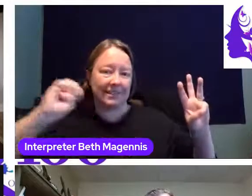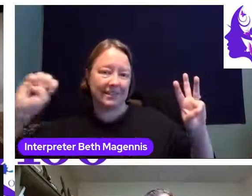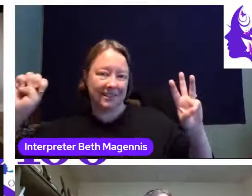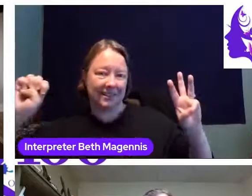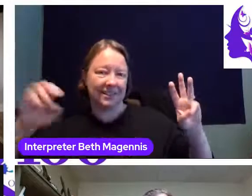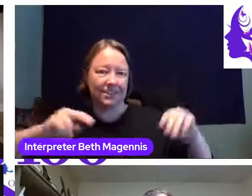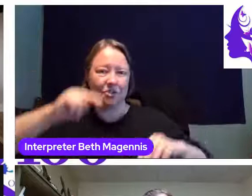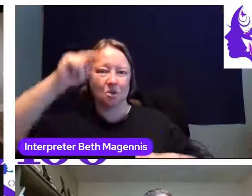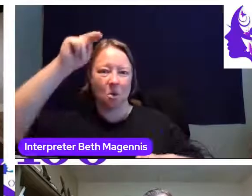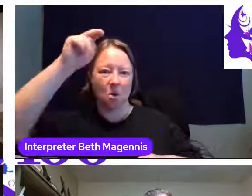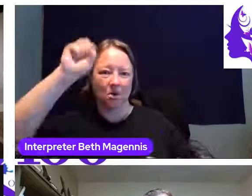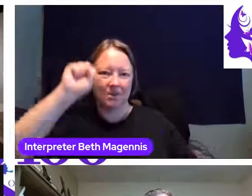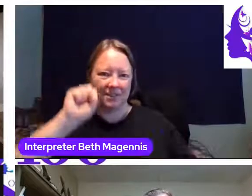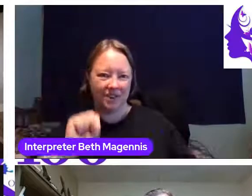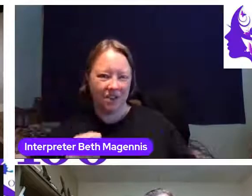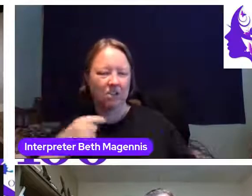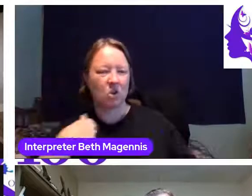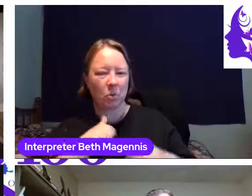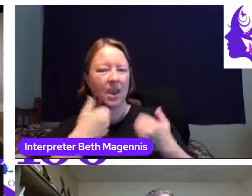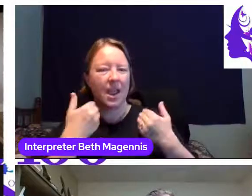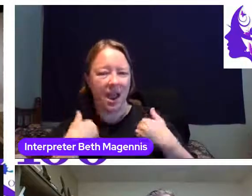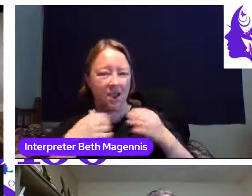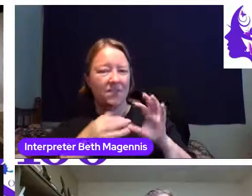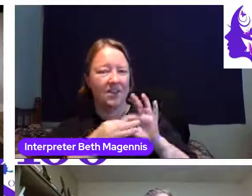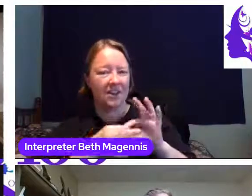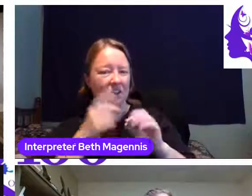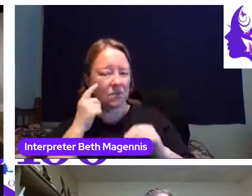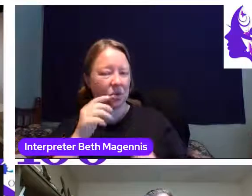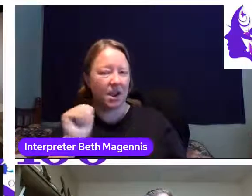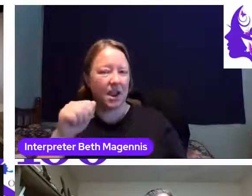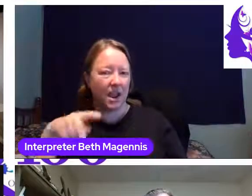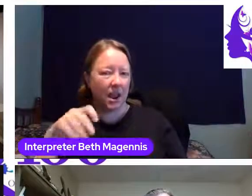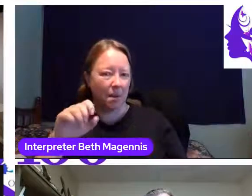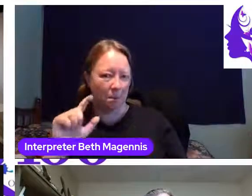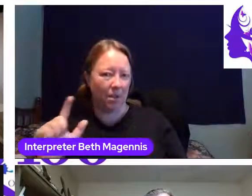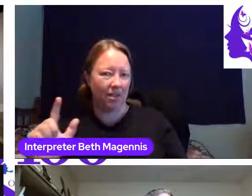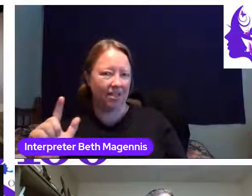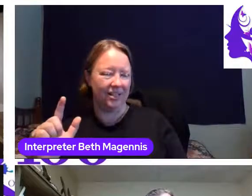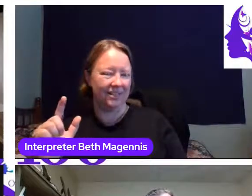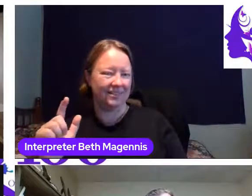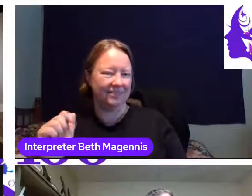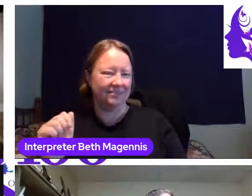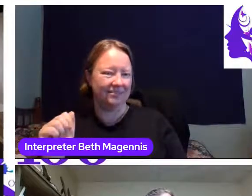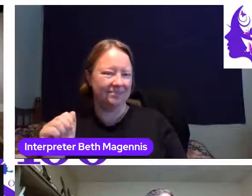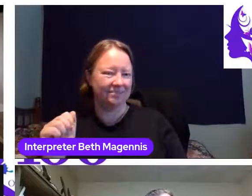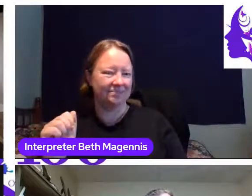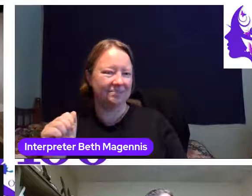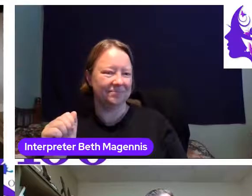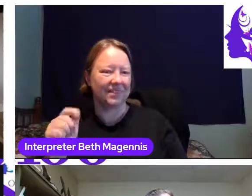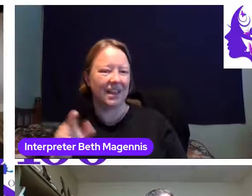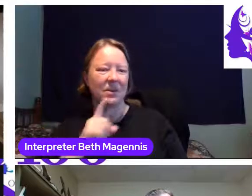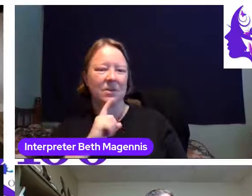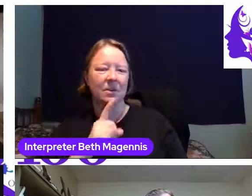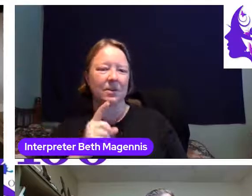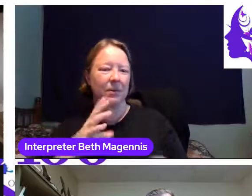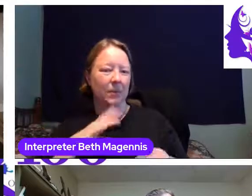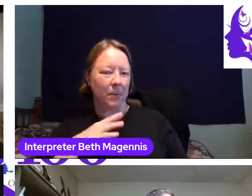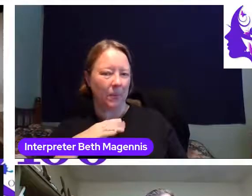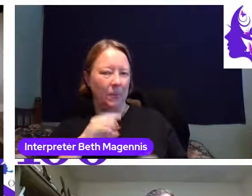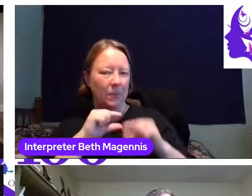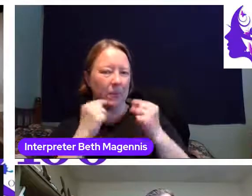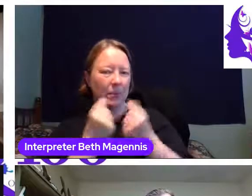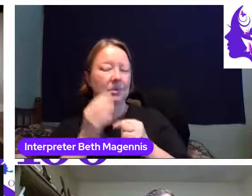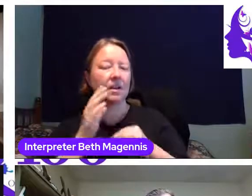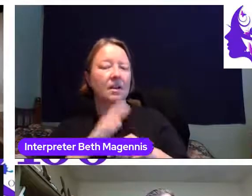show, so we've got connections for you, April. But yeah, and there's some really cool groups on the